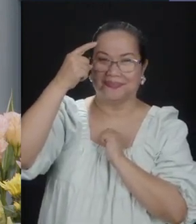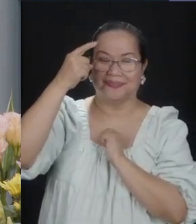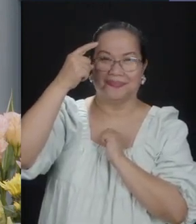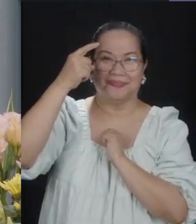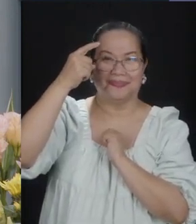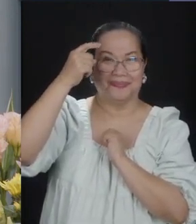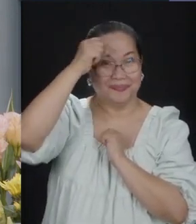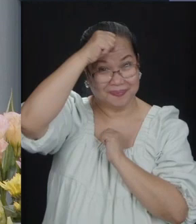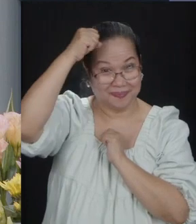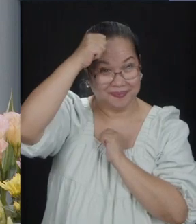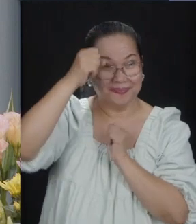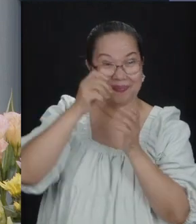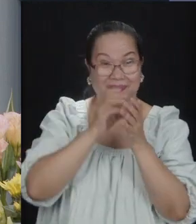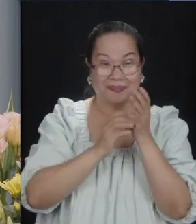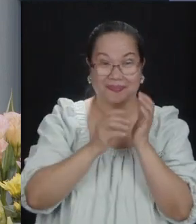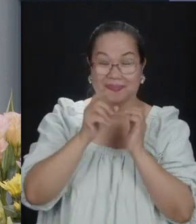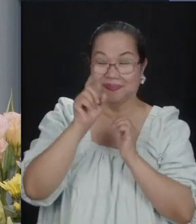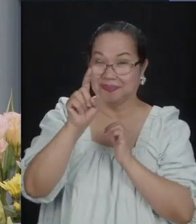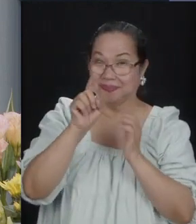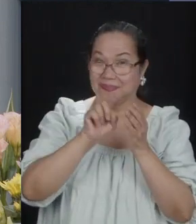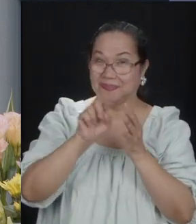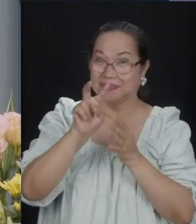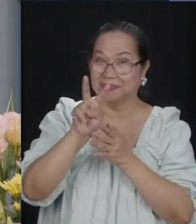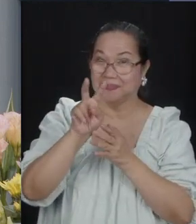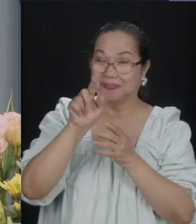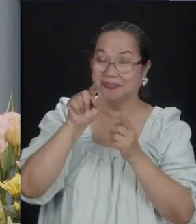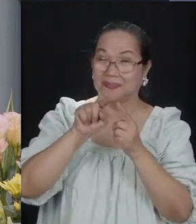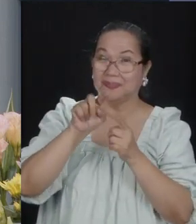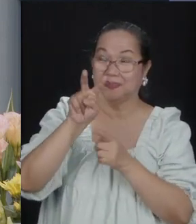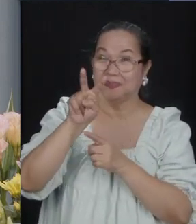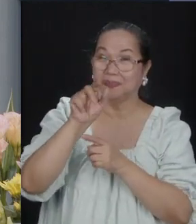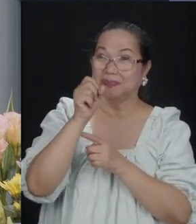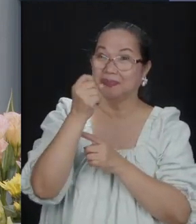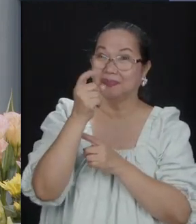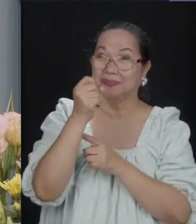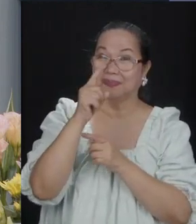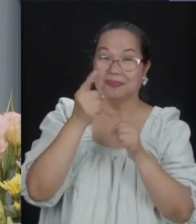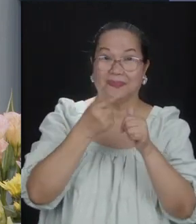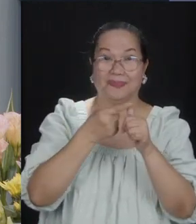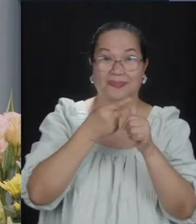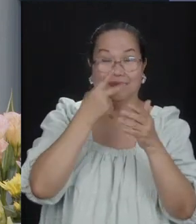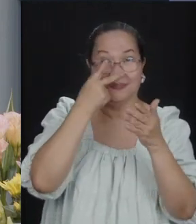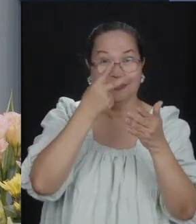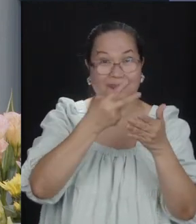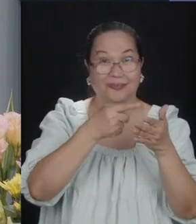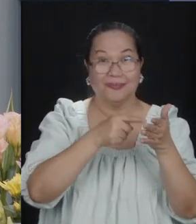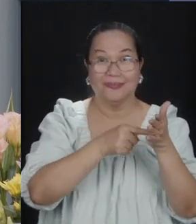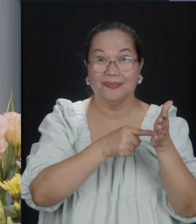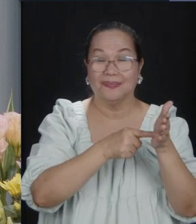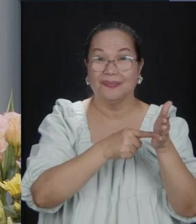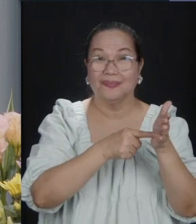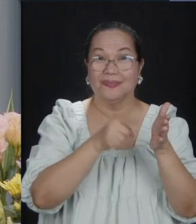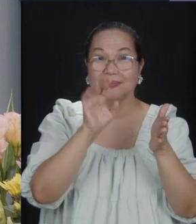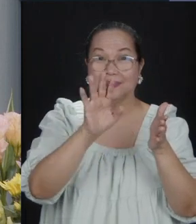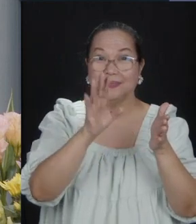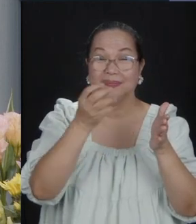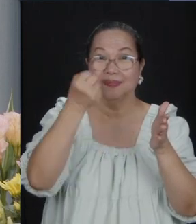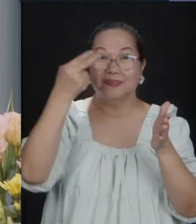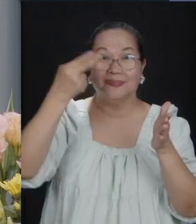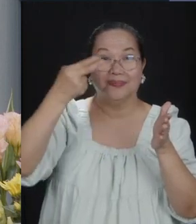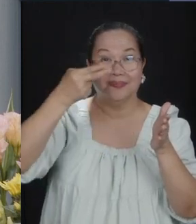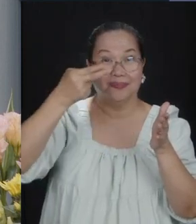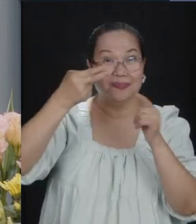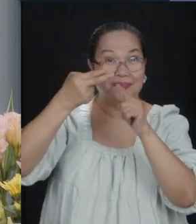chapter 1, verse 9, until chapter 2, verse 11, the first thing that we see is her